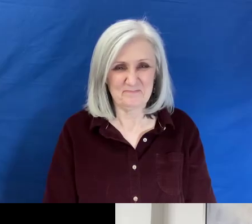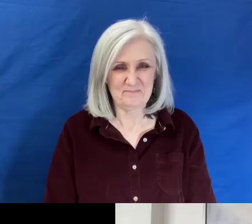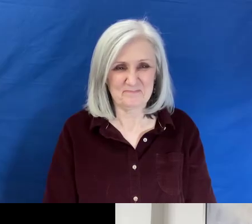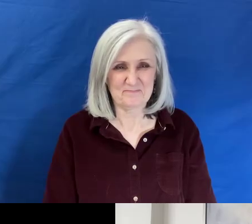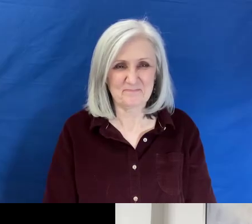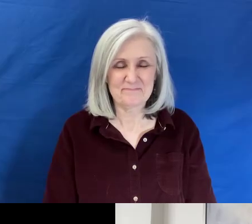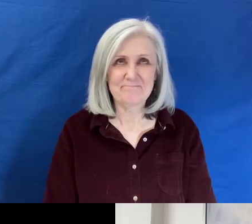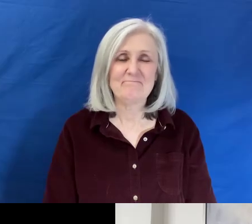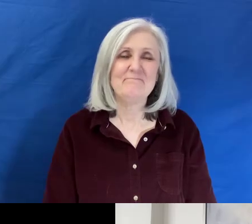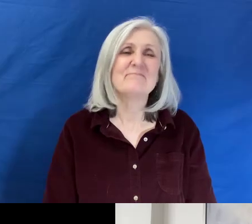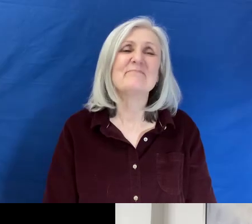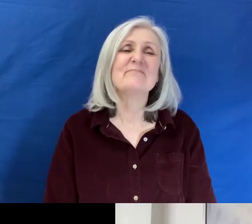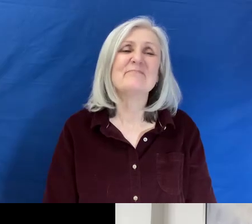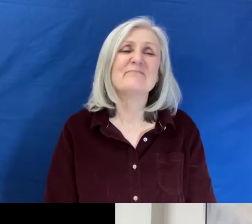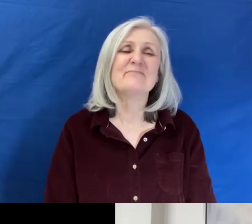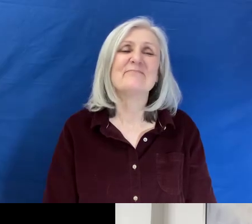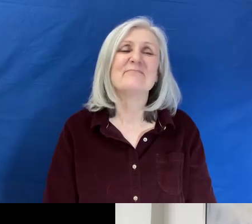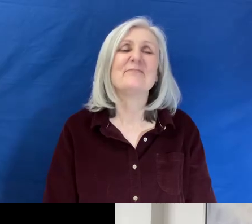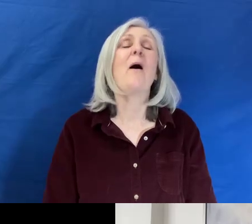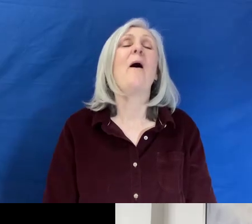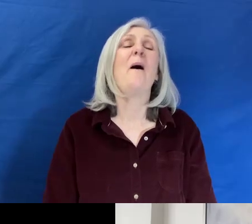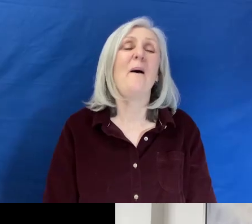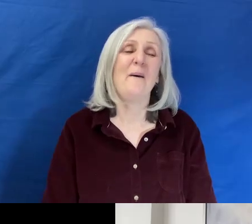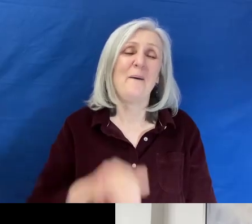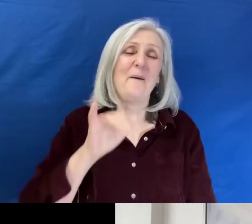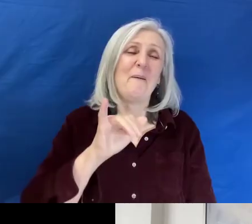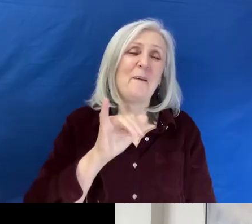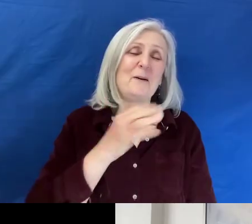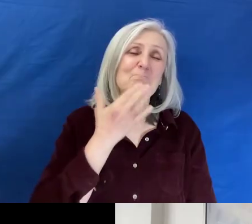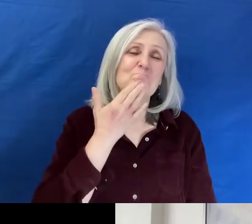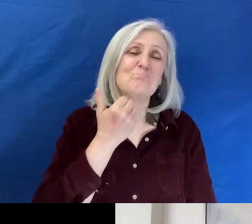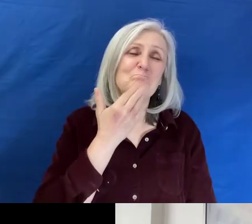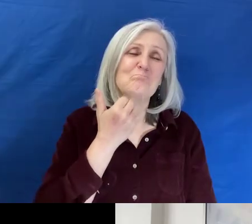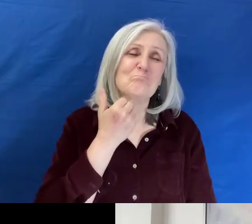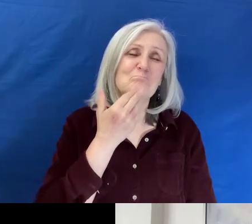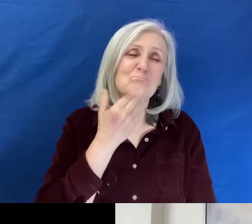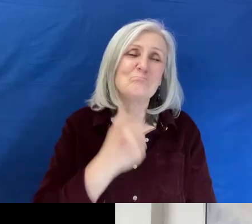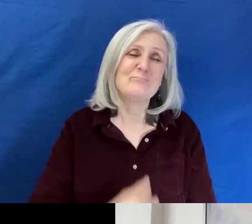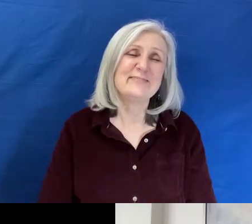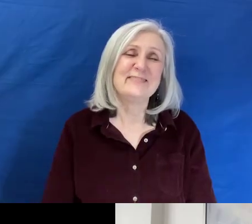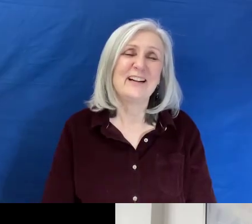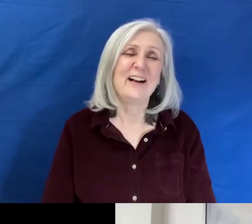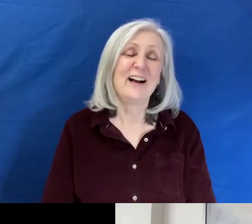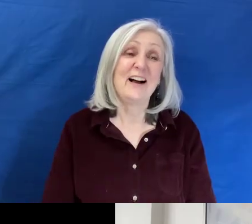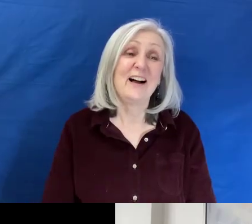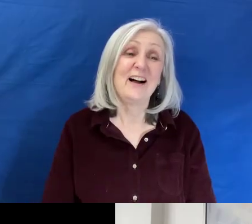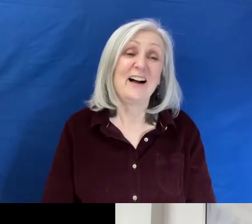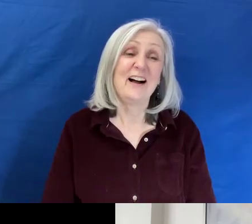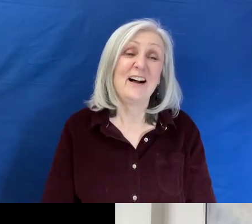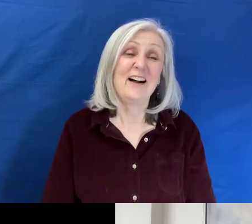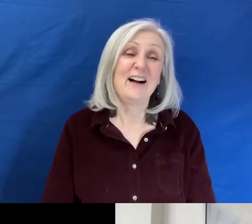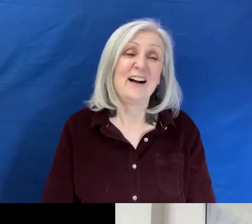My goodness, my dog. Come over here. Oh, oh, Sit with me. sweetheart. Yeah, I have two dogs. One's over Uh, there,